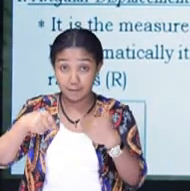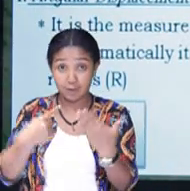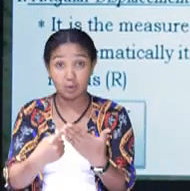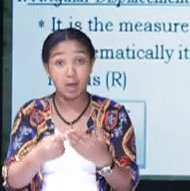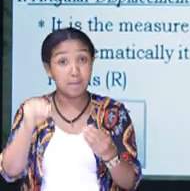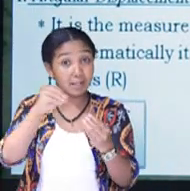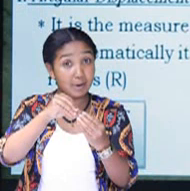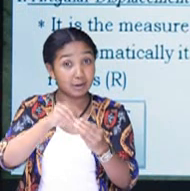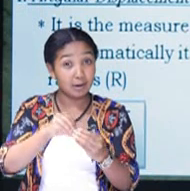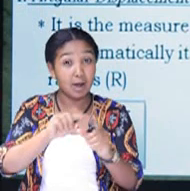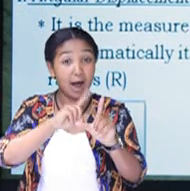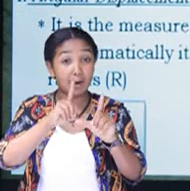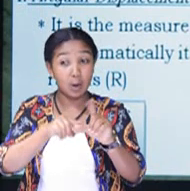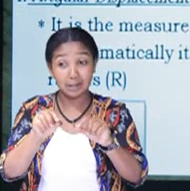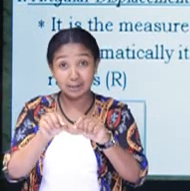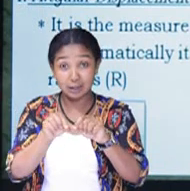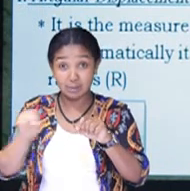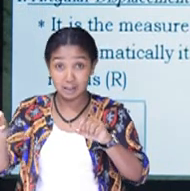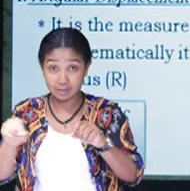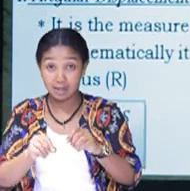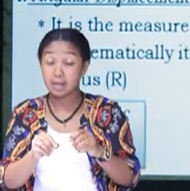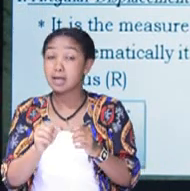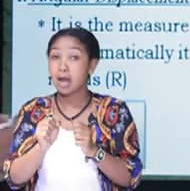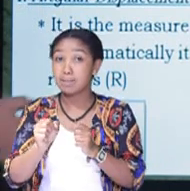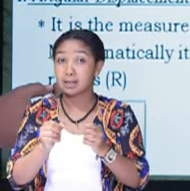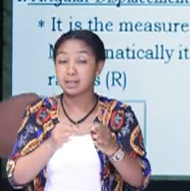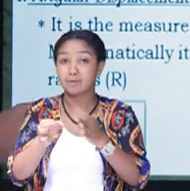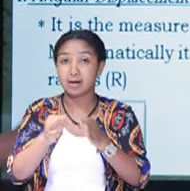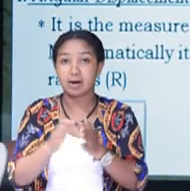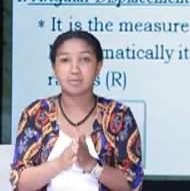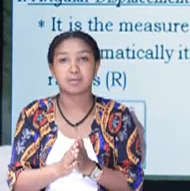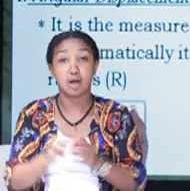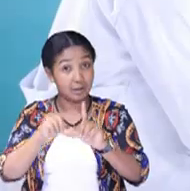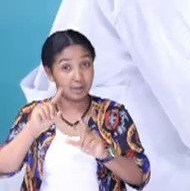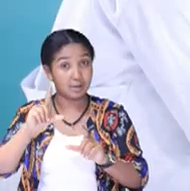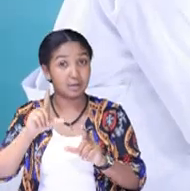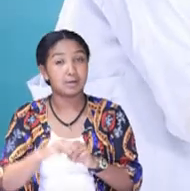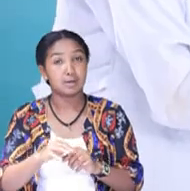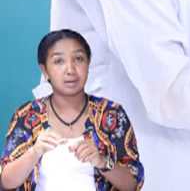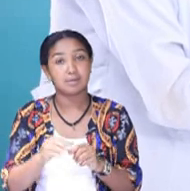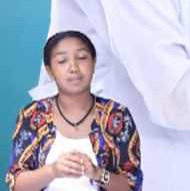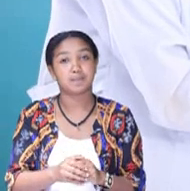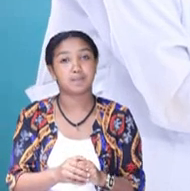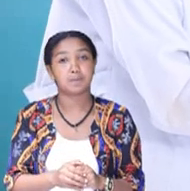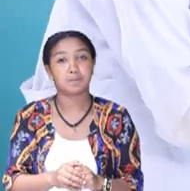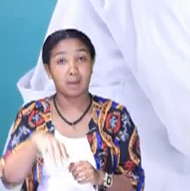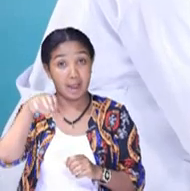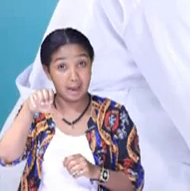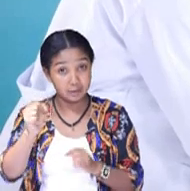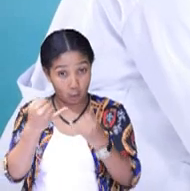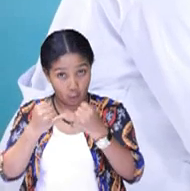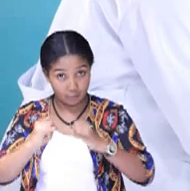Therefore, mathematically, angular displacement can be defined as the ratio of the linear displacement